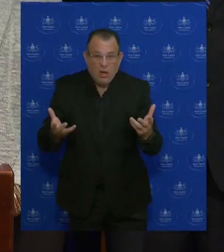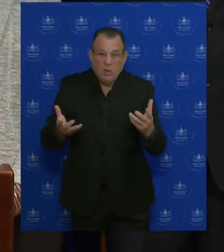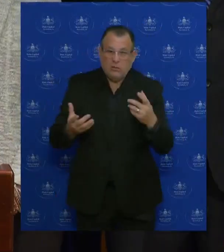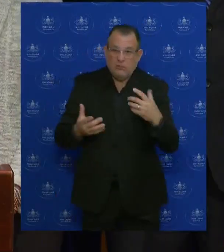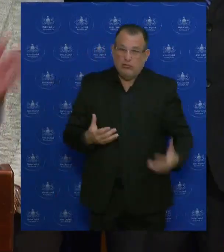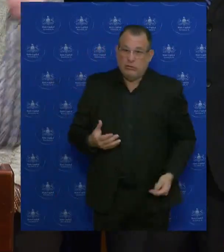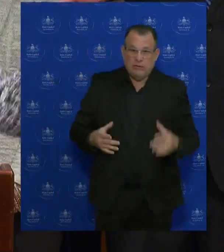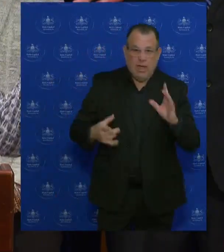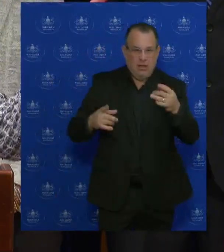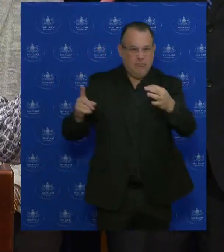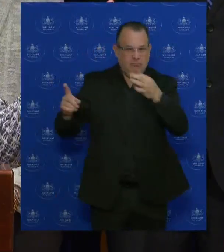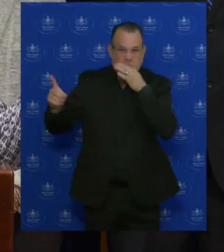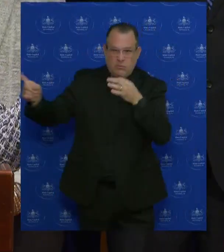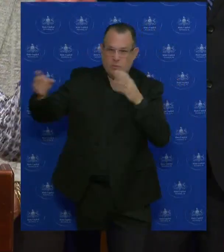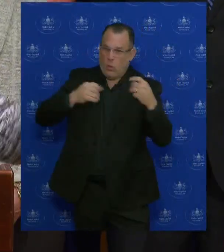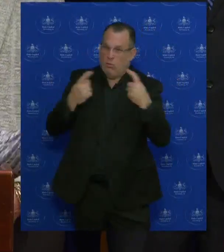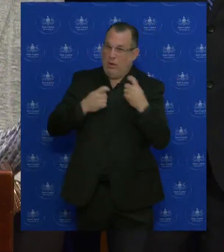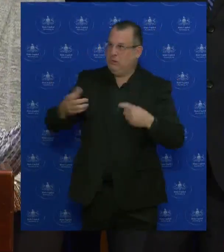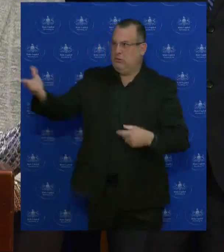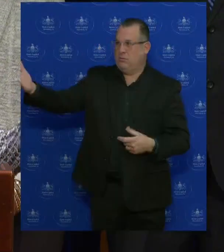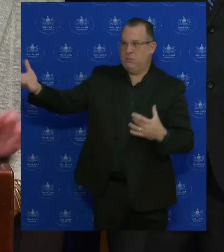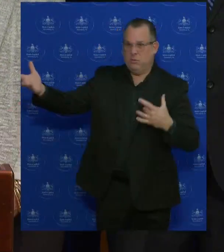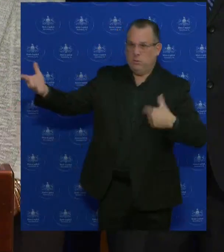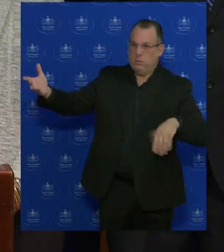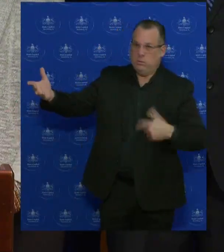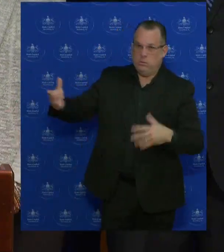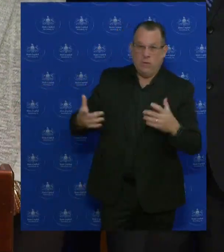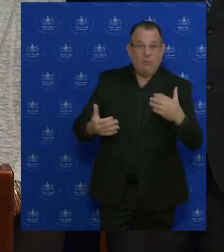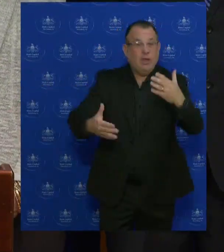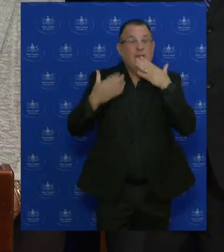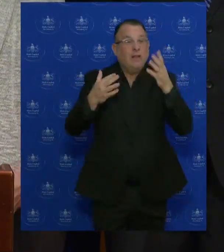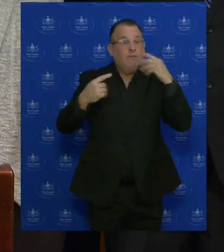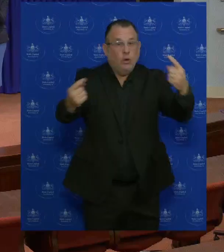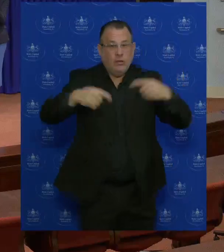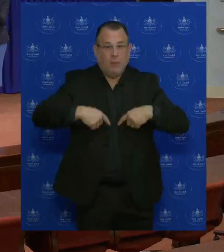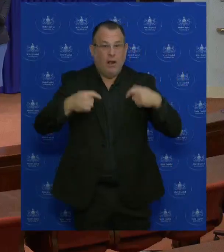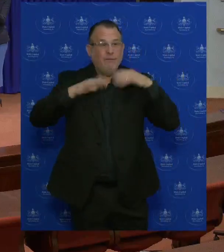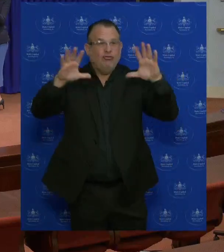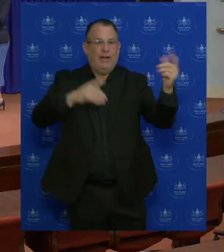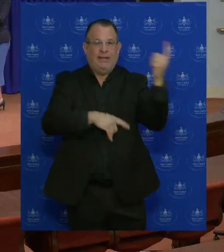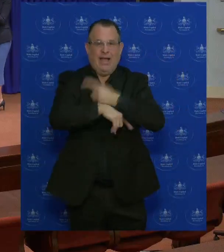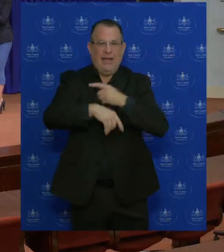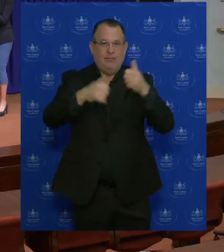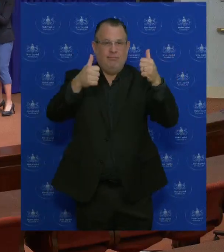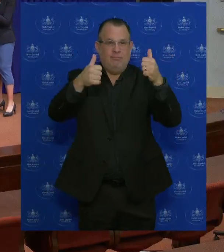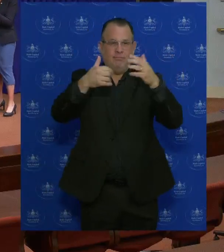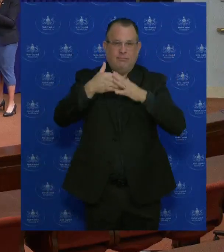right, all right. Well, thank you everyone for coming. Have a great rest of your day. Thank you so much. Thank you.